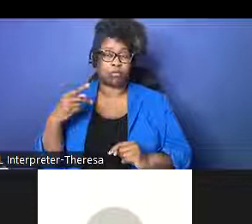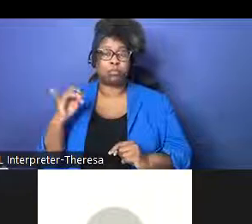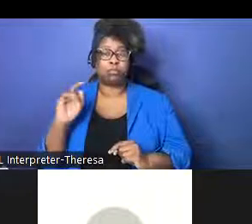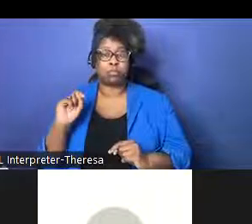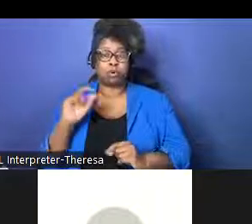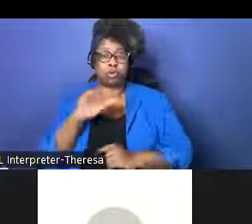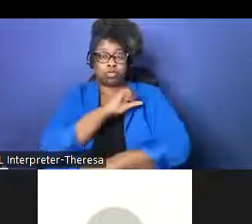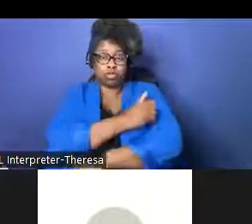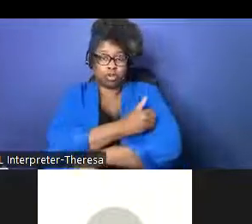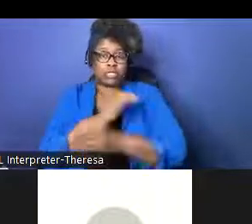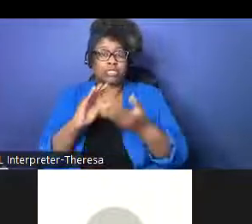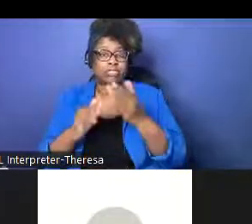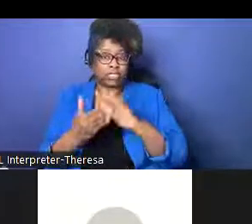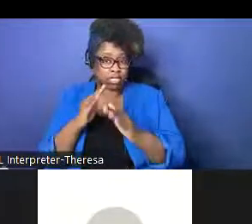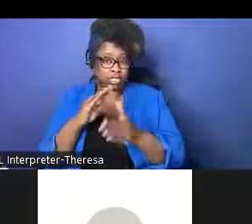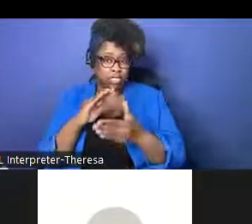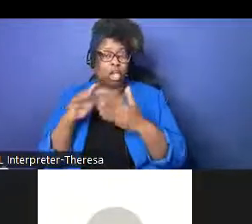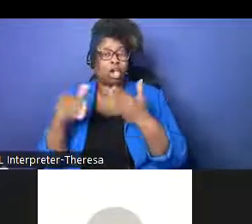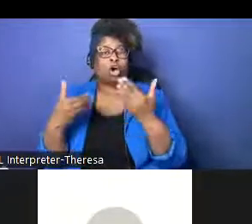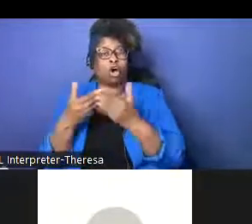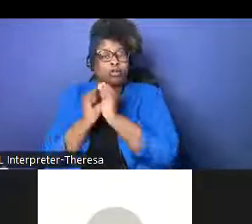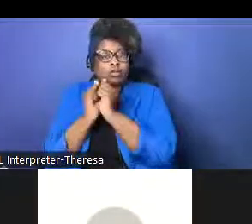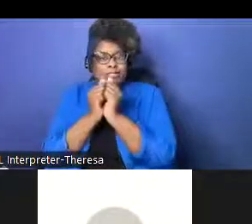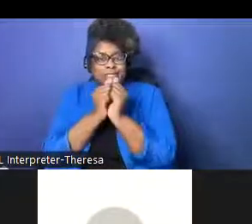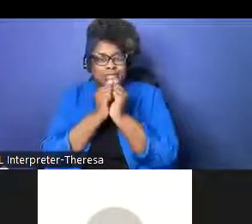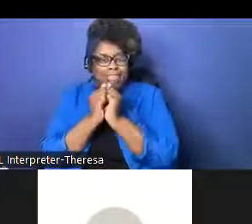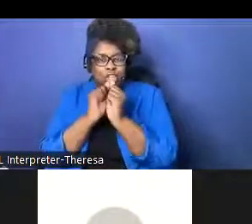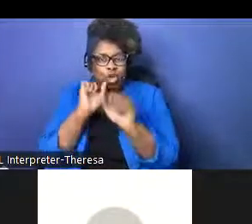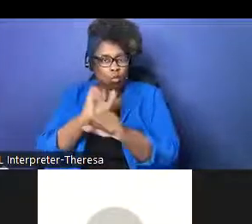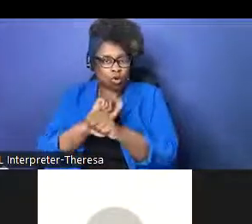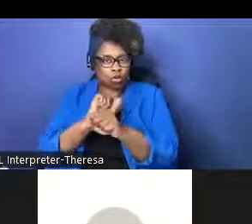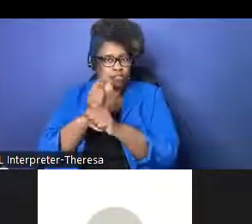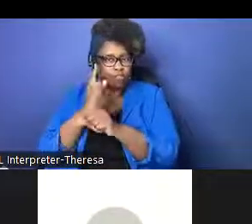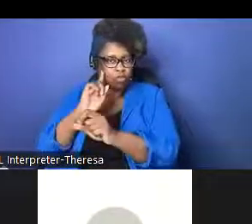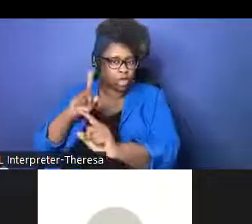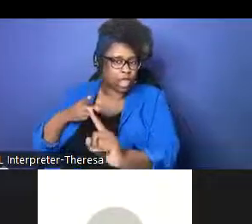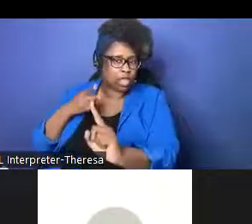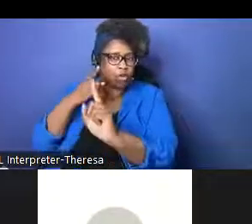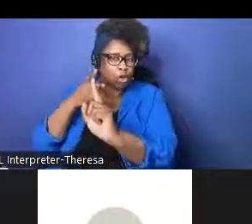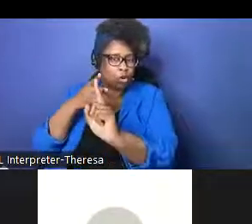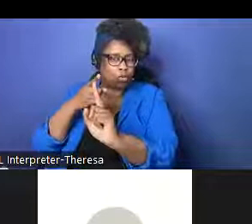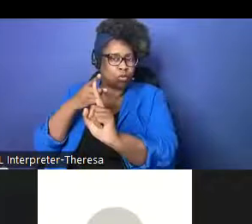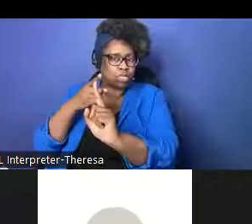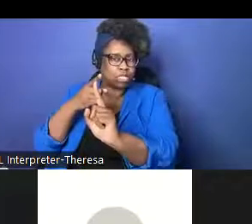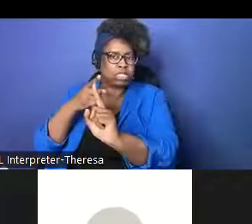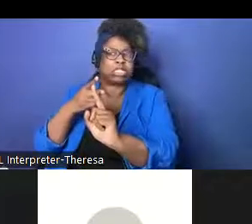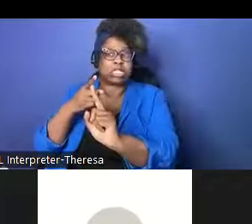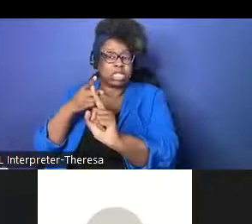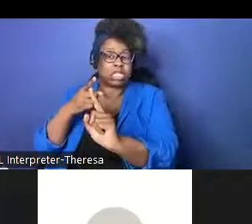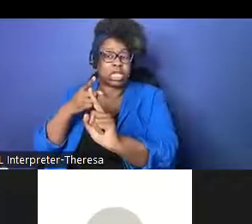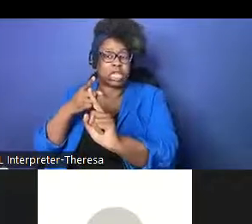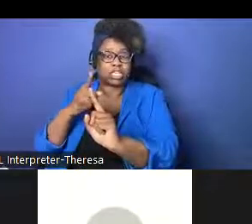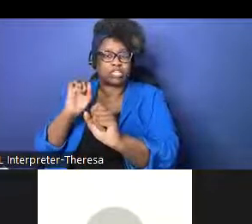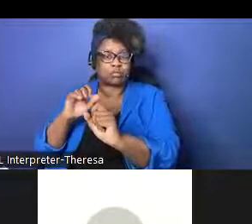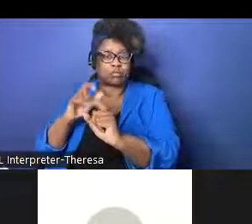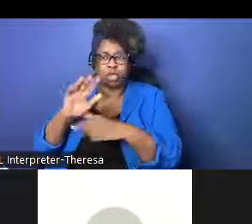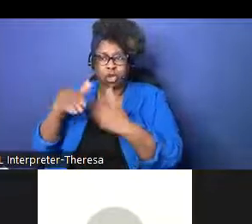and the city all are collectively working towards the same goals and should therefore be working towards them together.